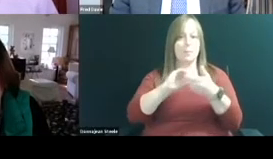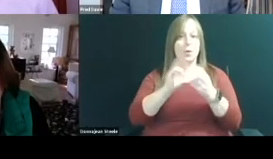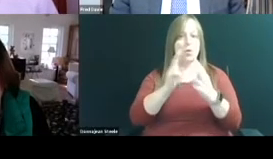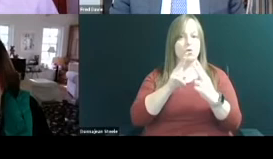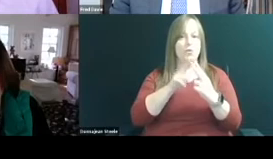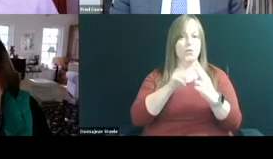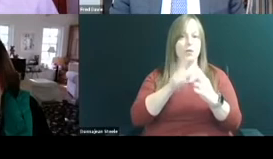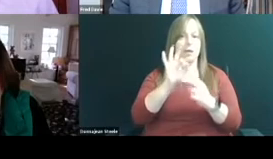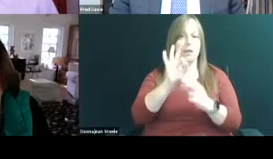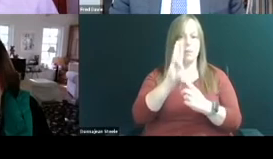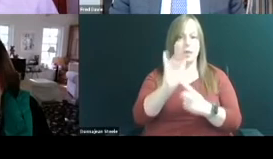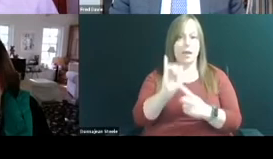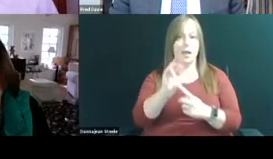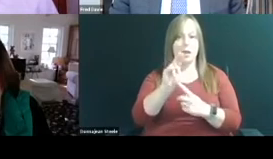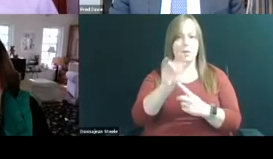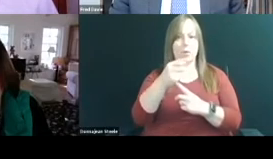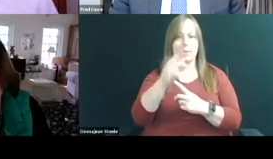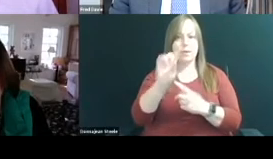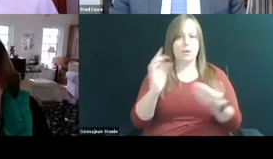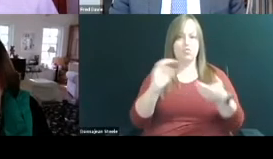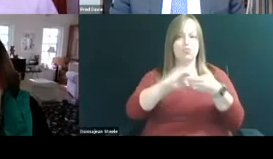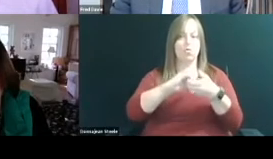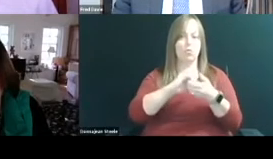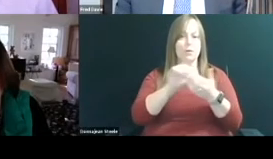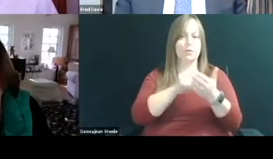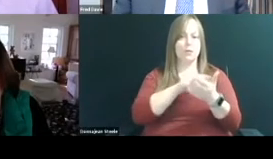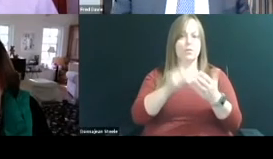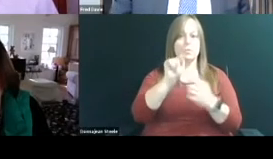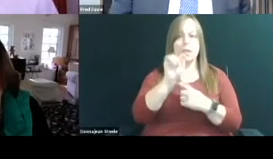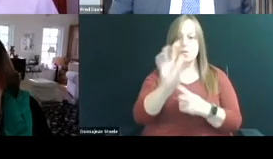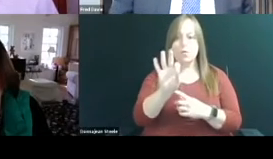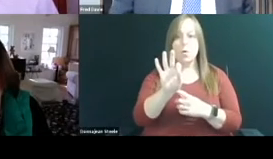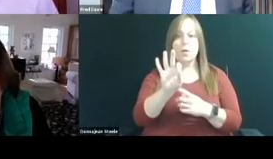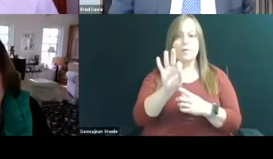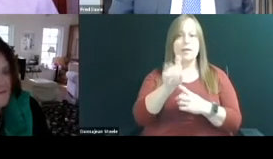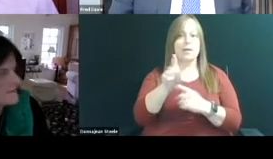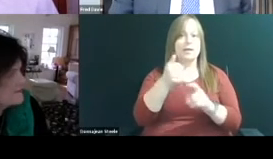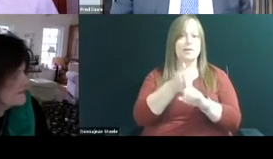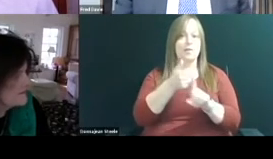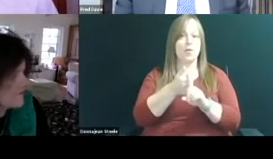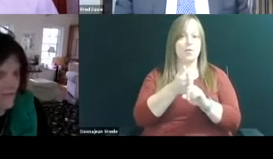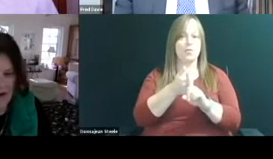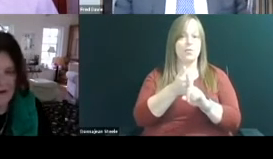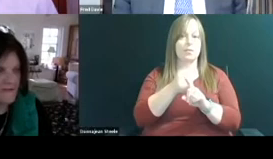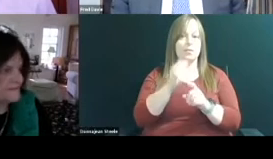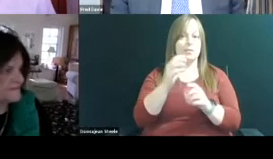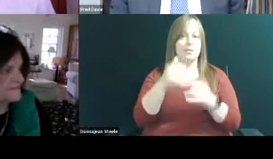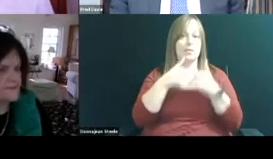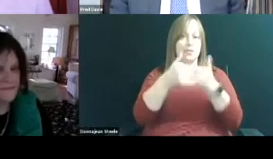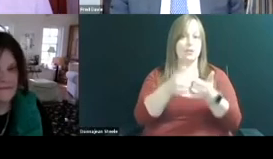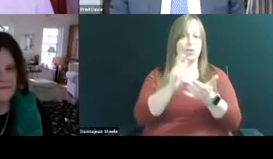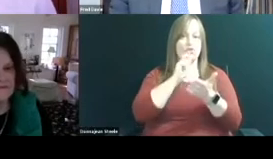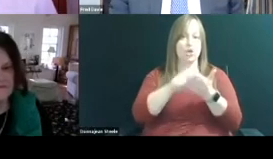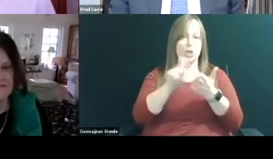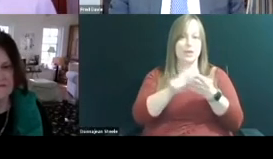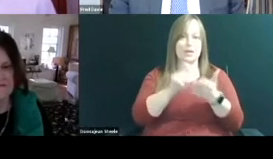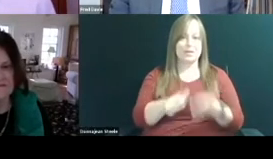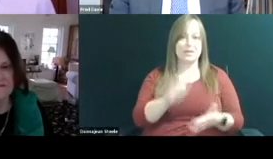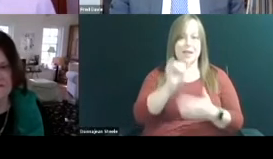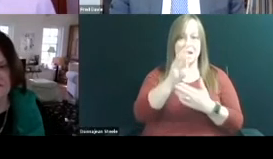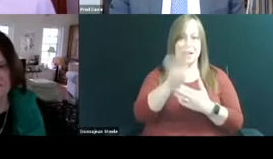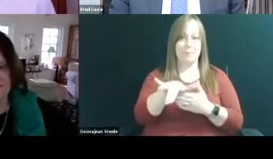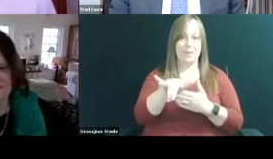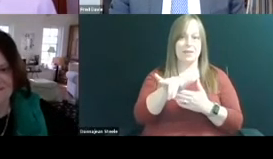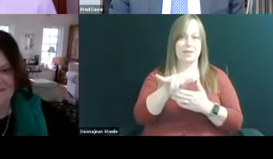the FBI-NYPD Joint Terrorism Task Force. And he is also an Emmy Award-winning journalist.